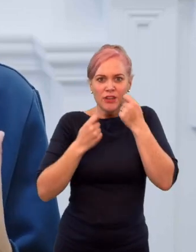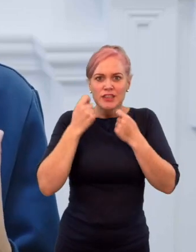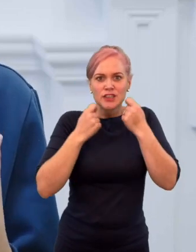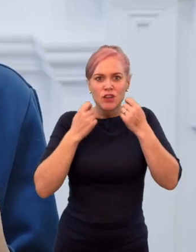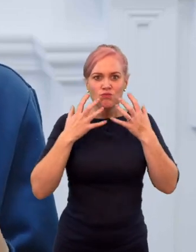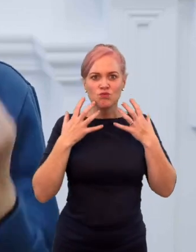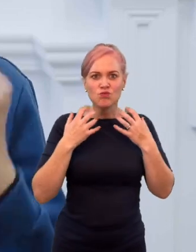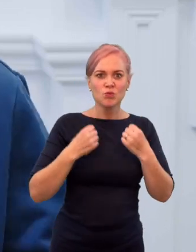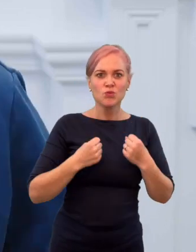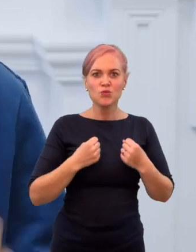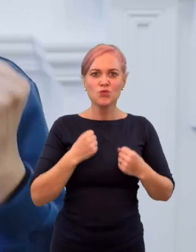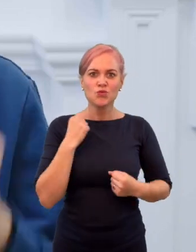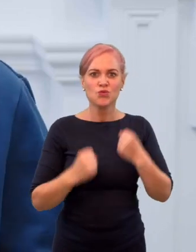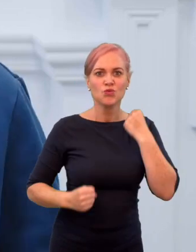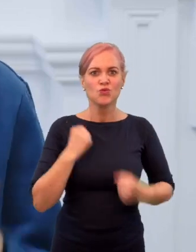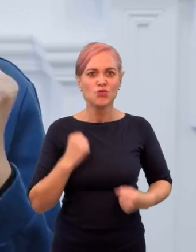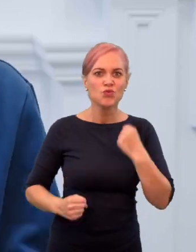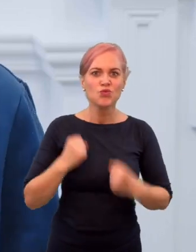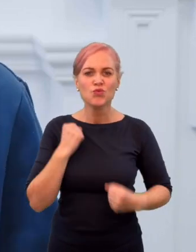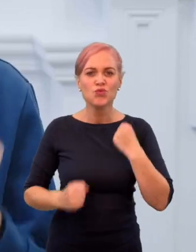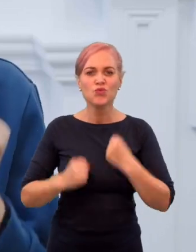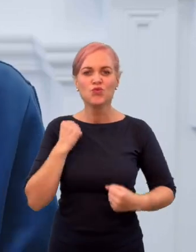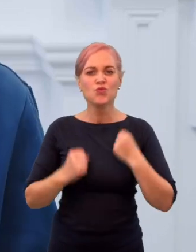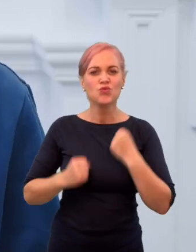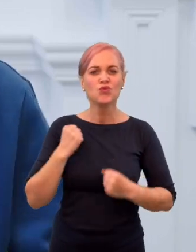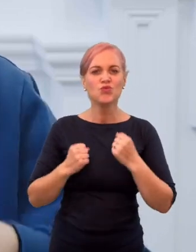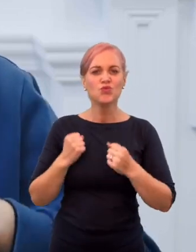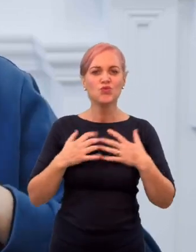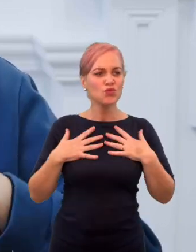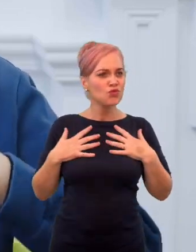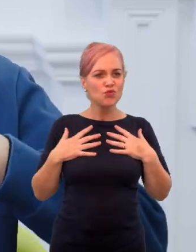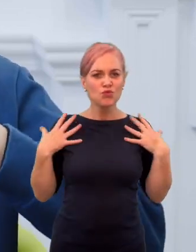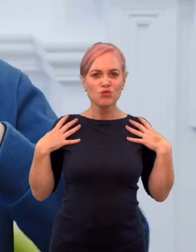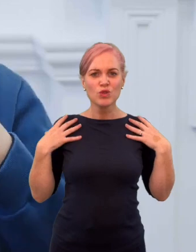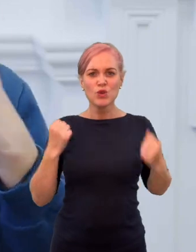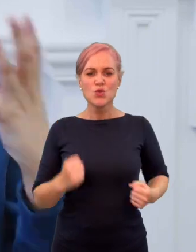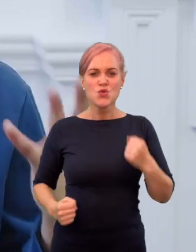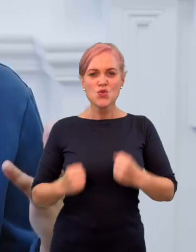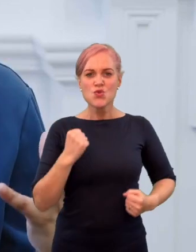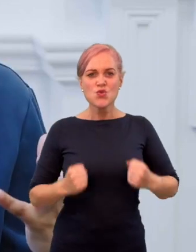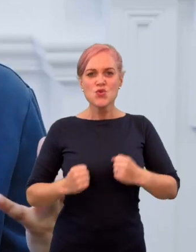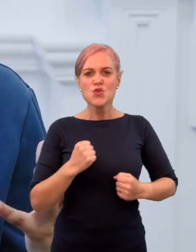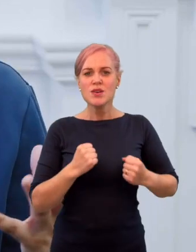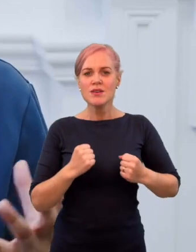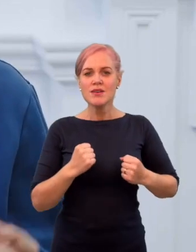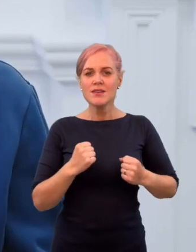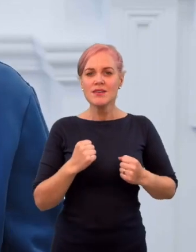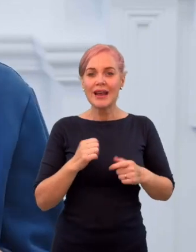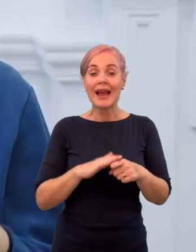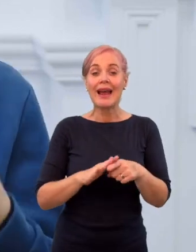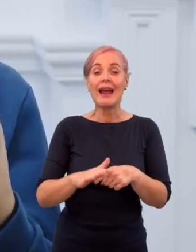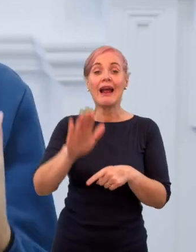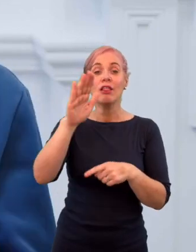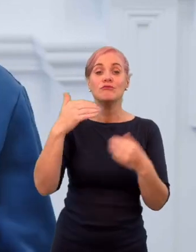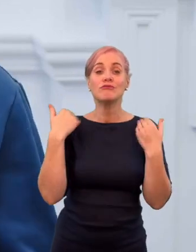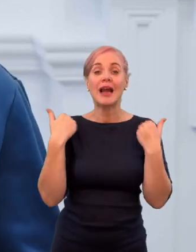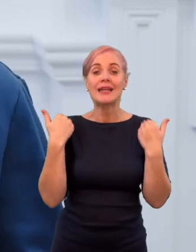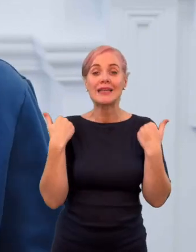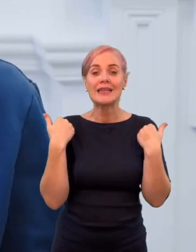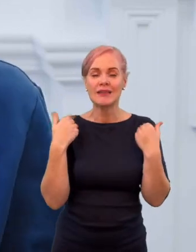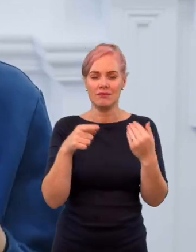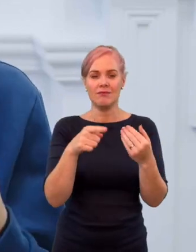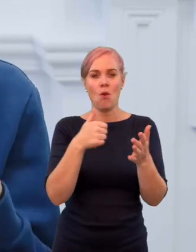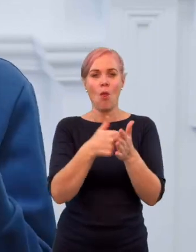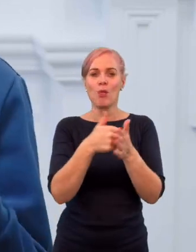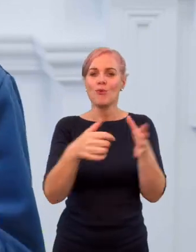in their facial expression, in the way that their hands move is a lot faster and their chest is a lot more open. And so hill training is one of